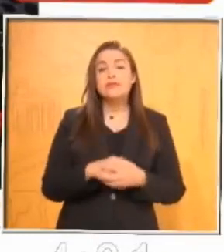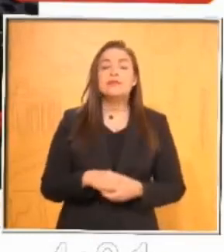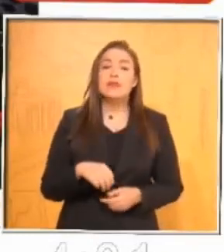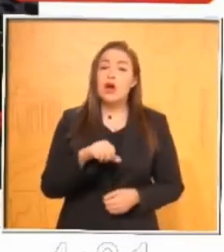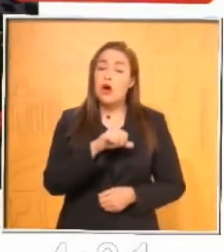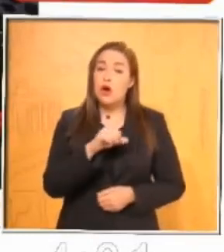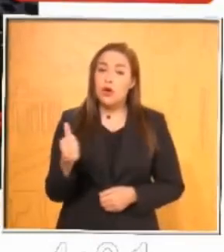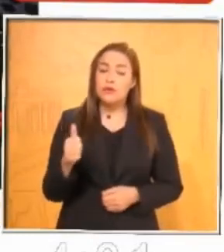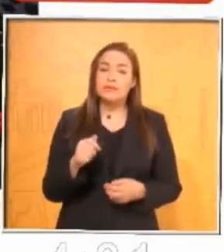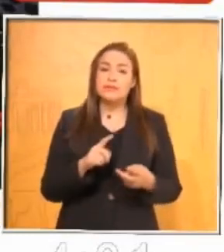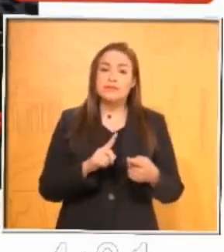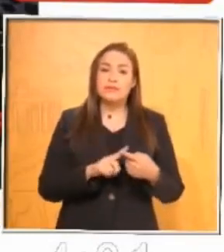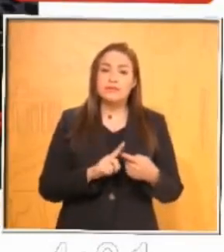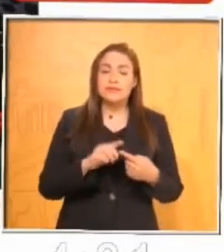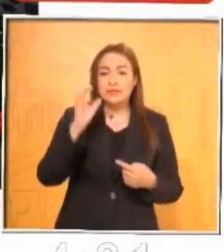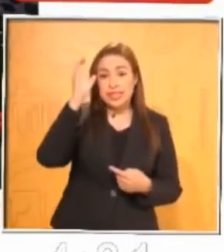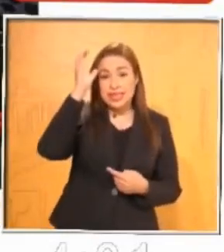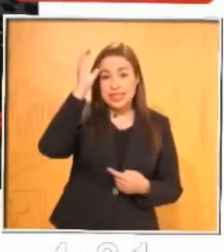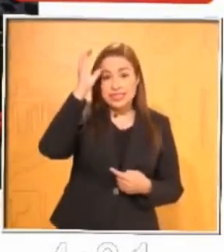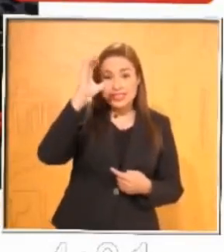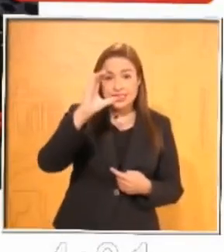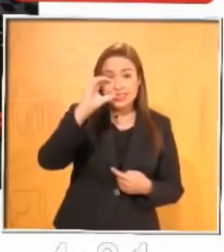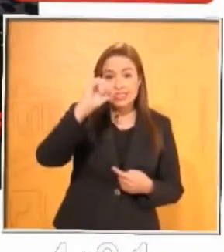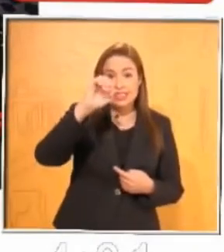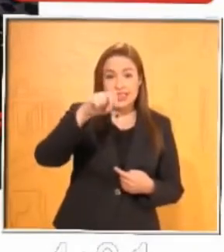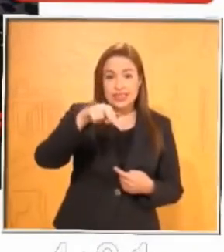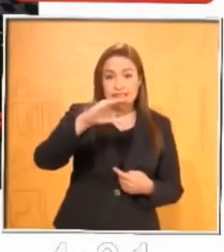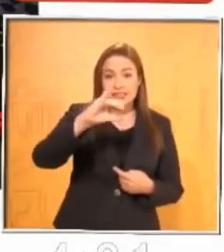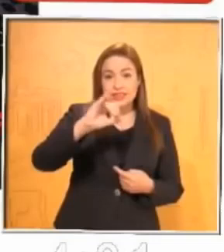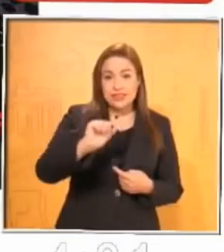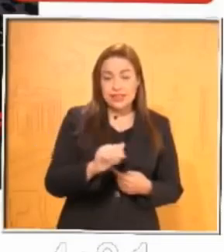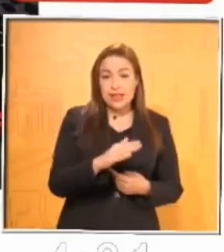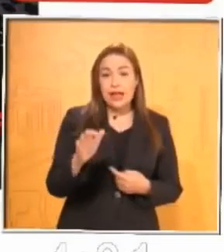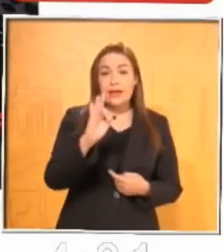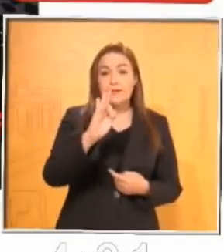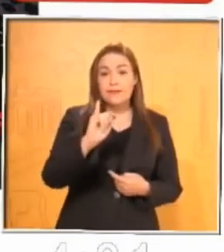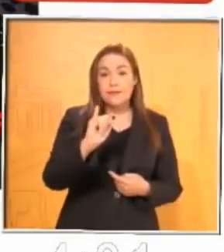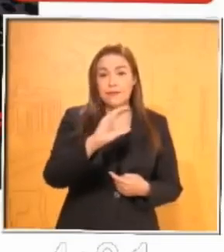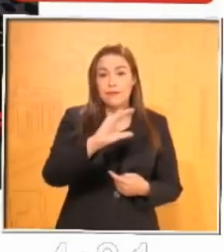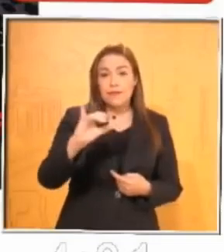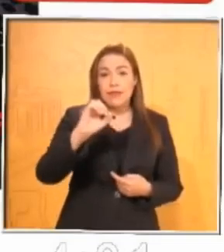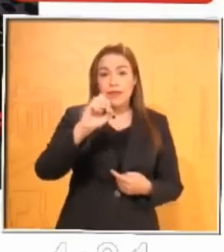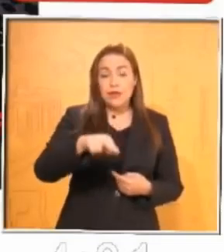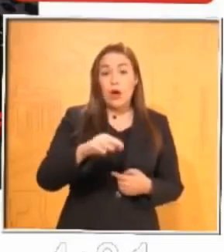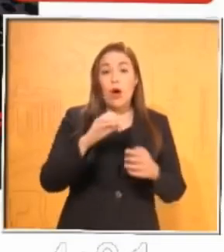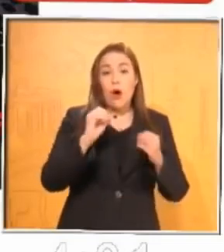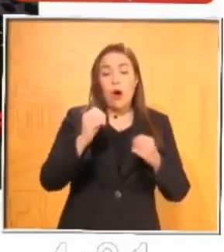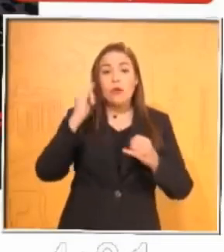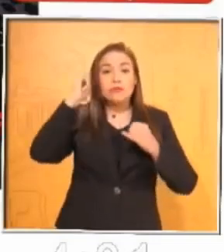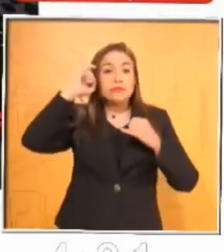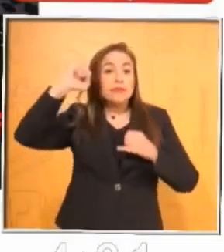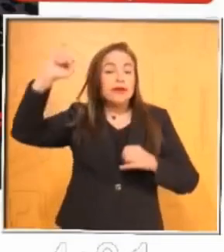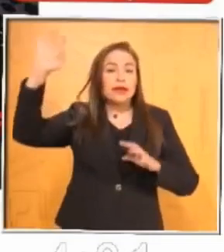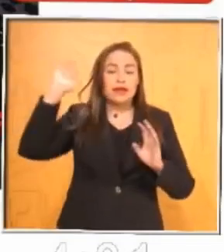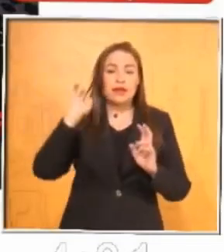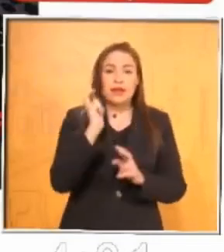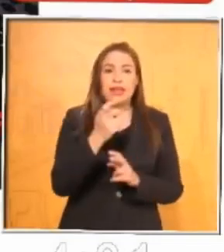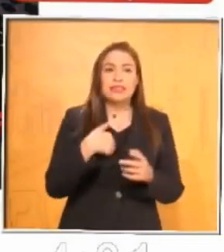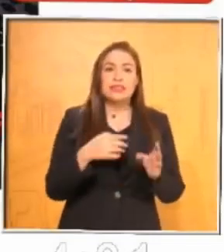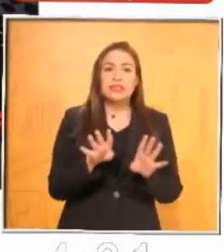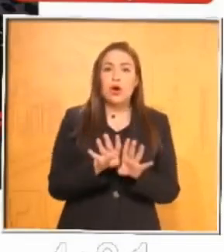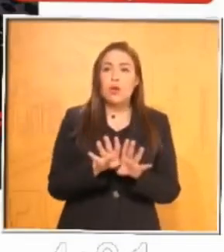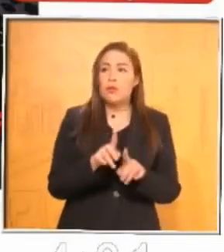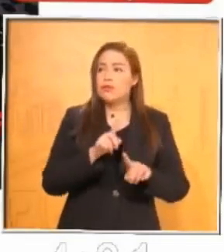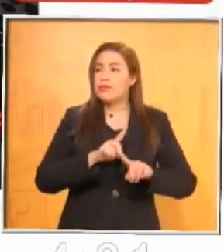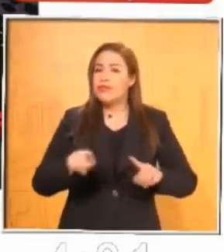Science fiction and fantasy. Those who like to imagine other worlds will find a multitude of fantastic